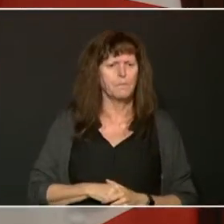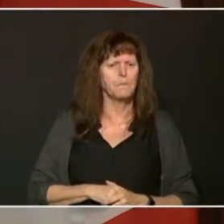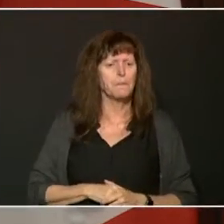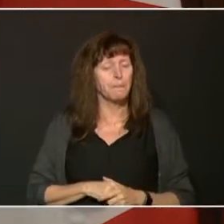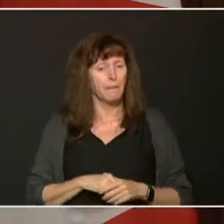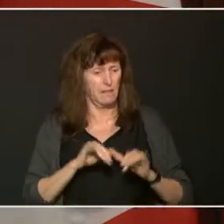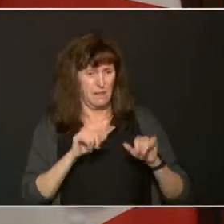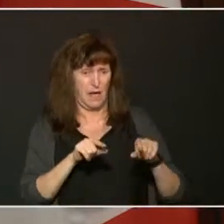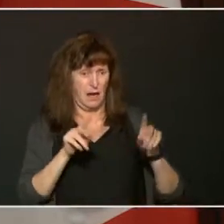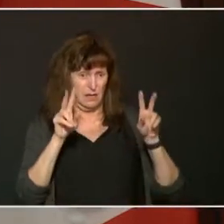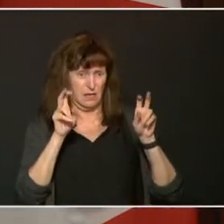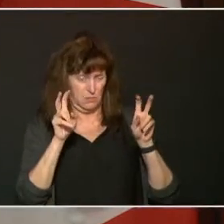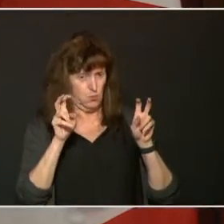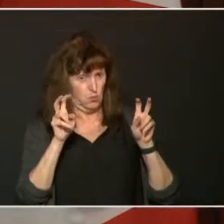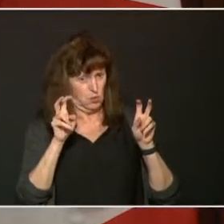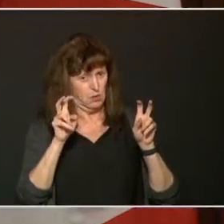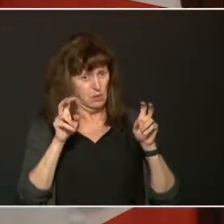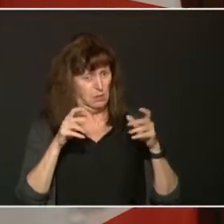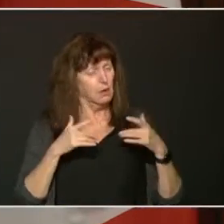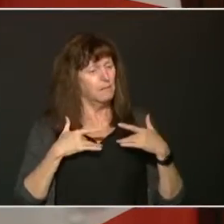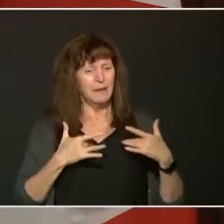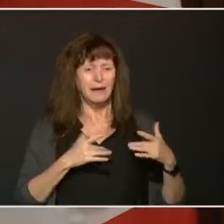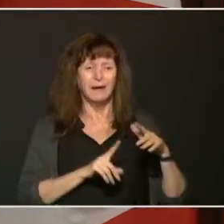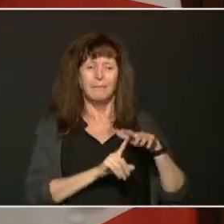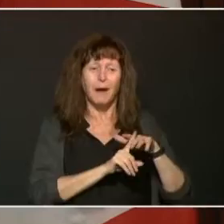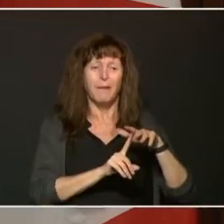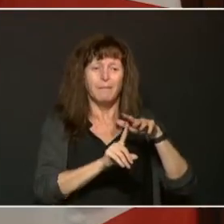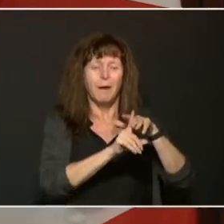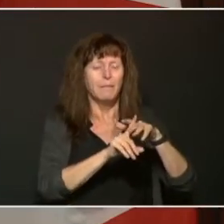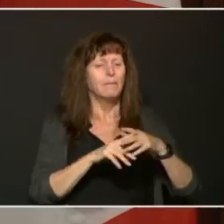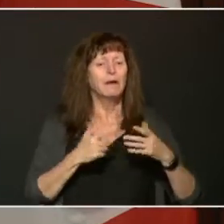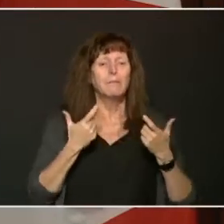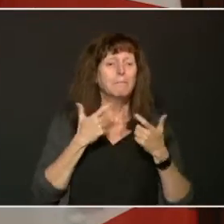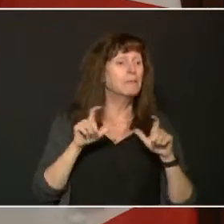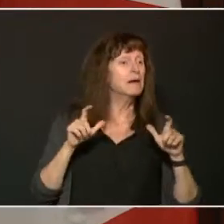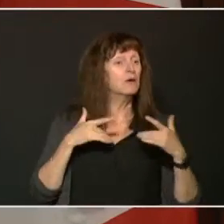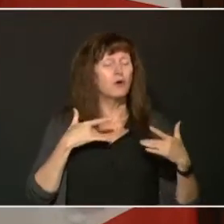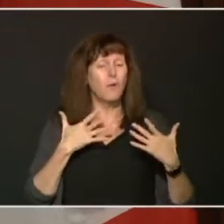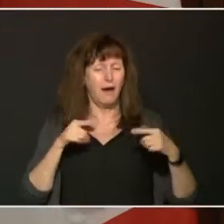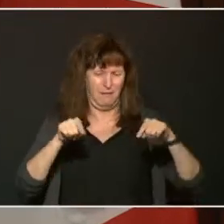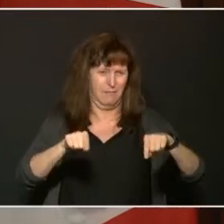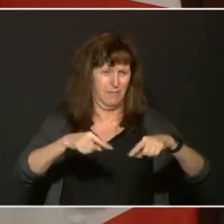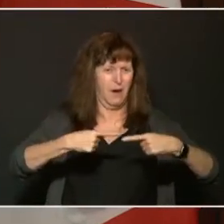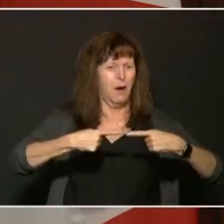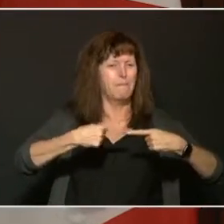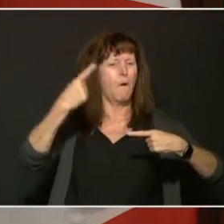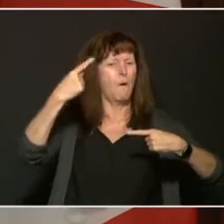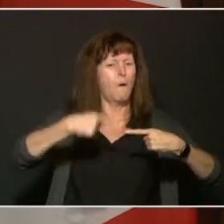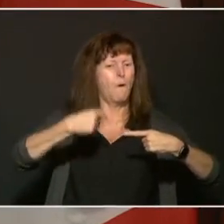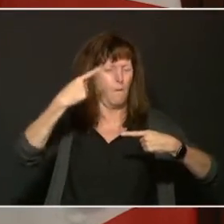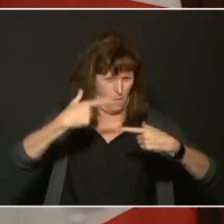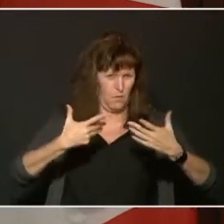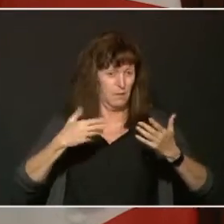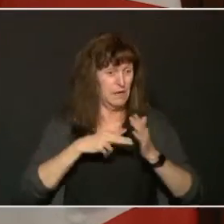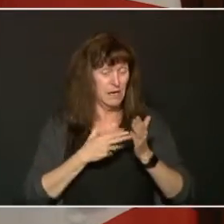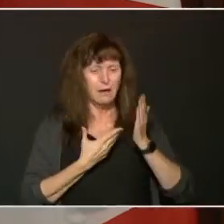obviously comes up at the border, and so we are very much looking to the federal government for advice on that issue.